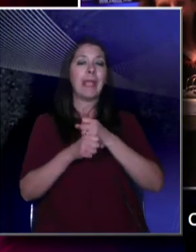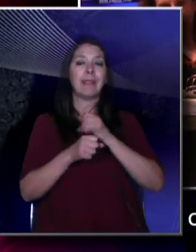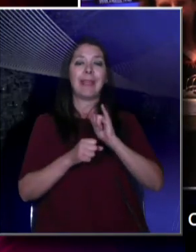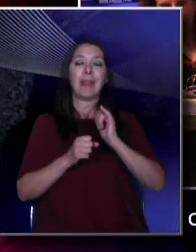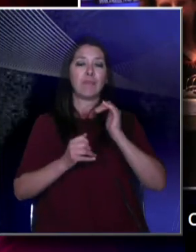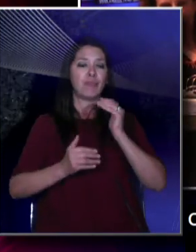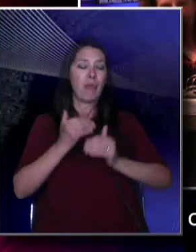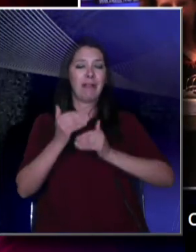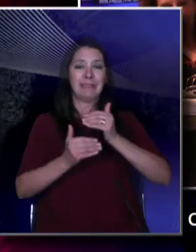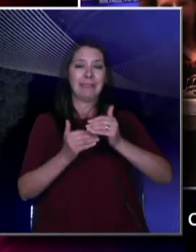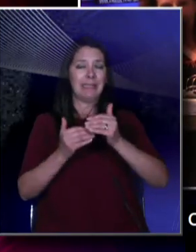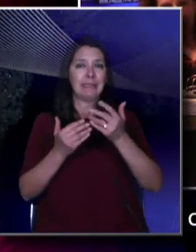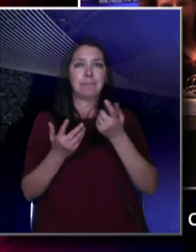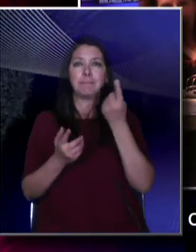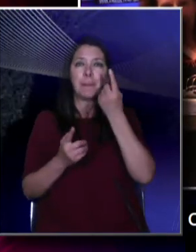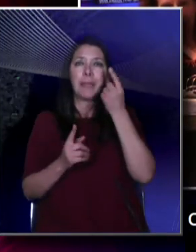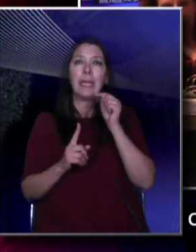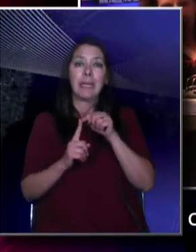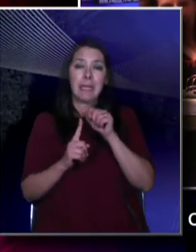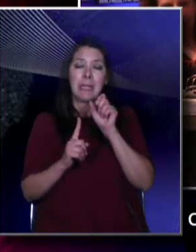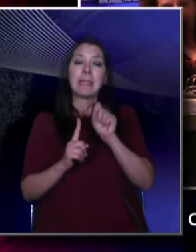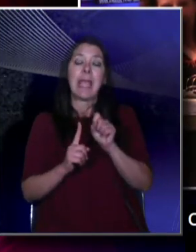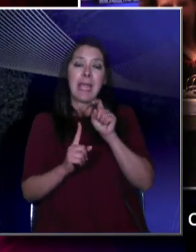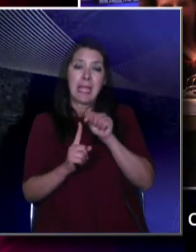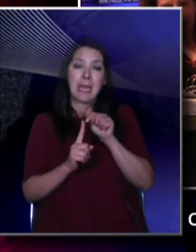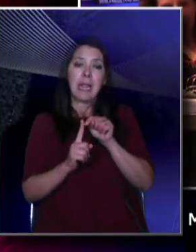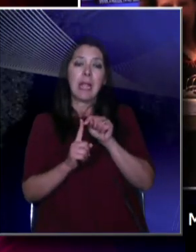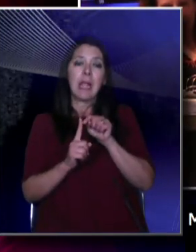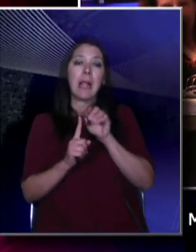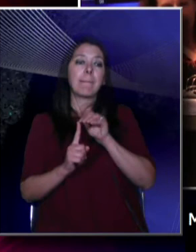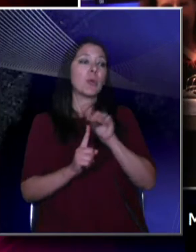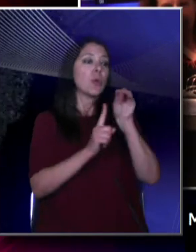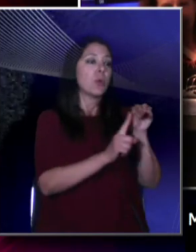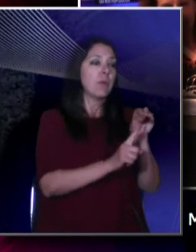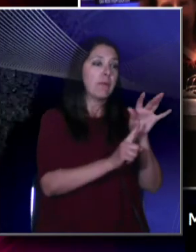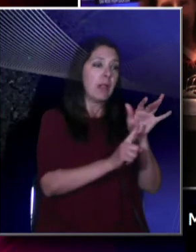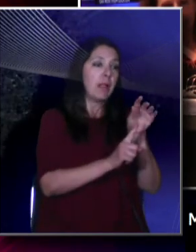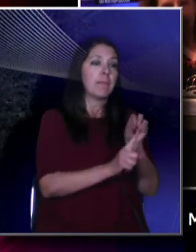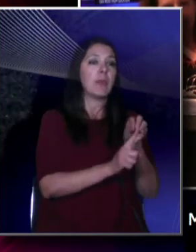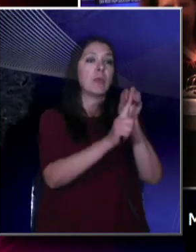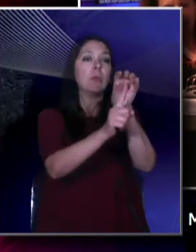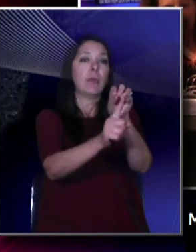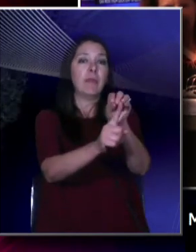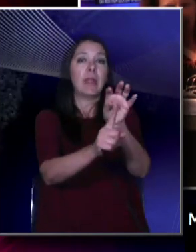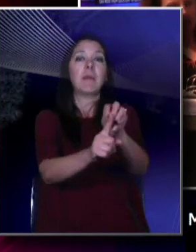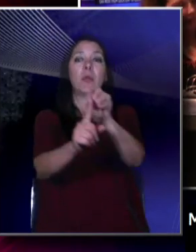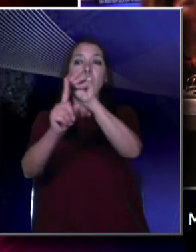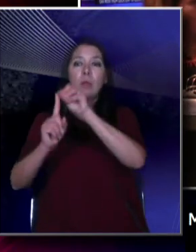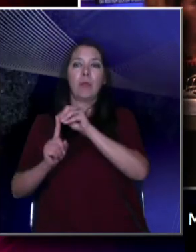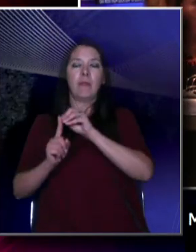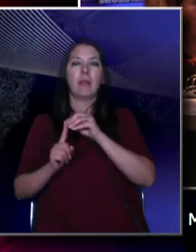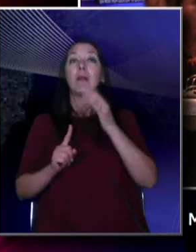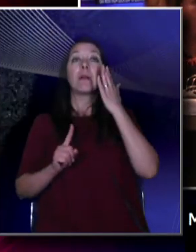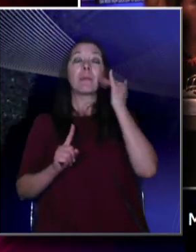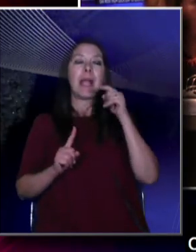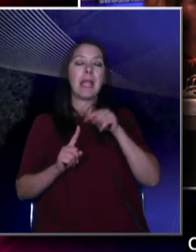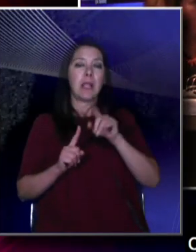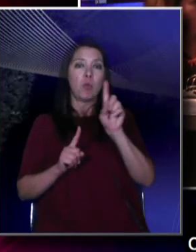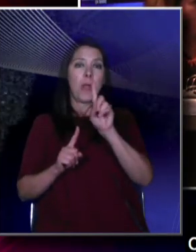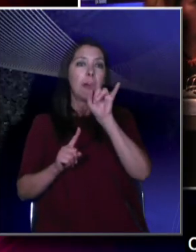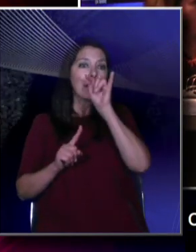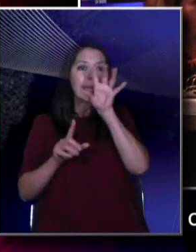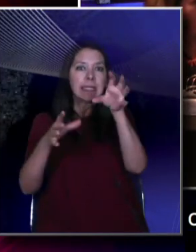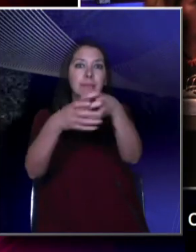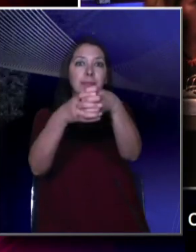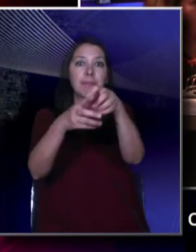is semi-mobile, that can move from location to location depending on where the